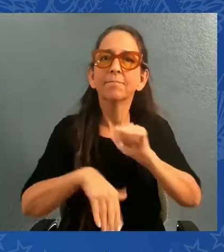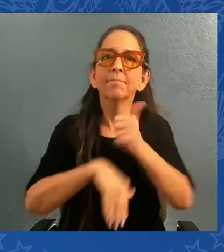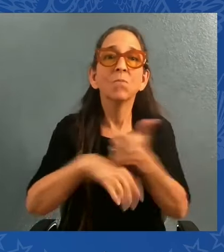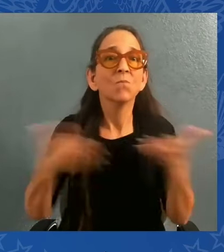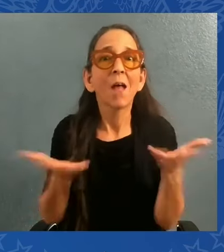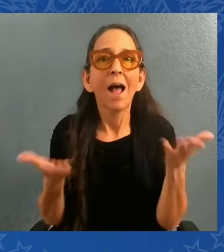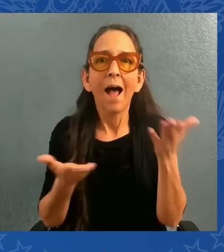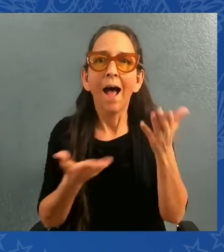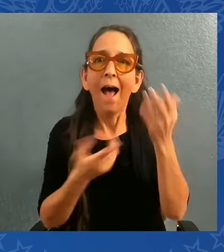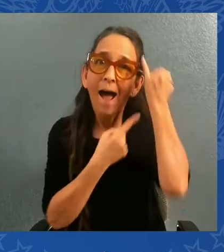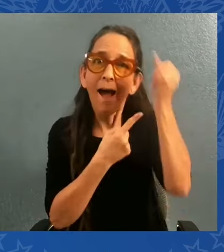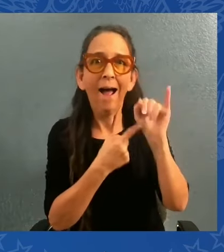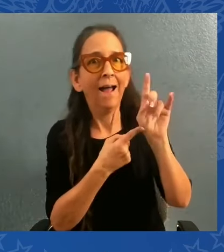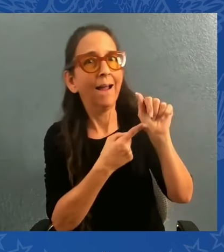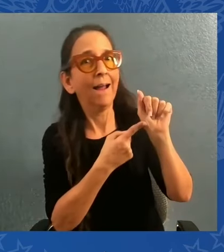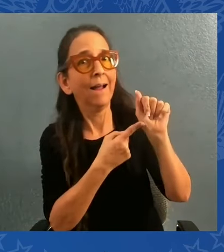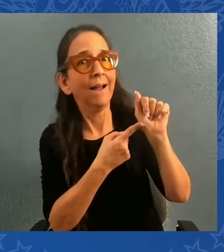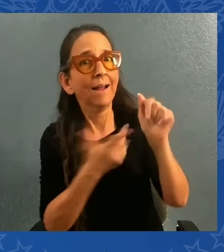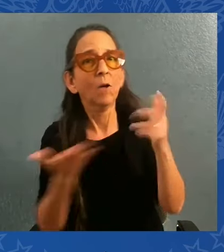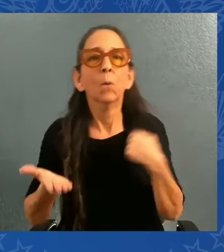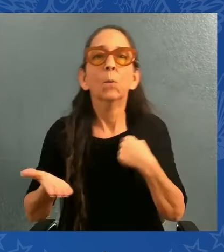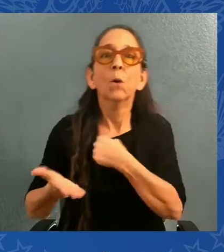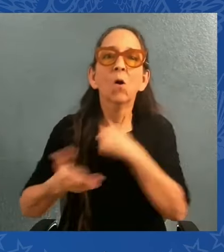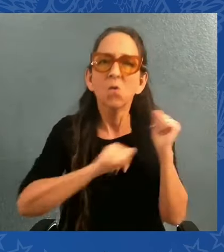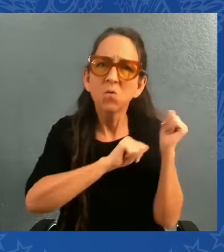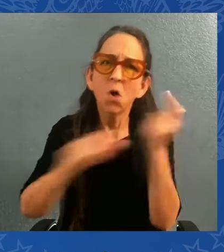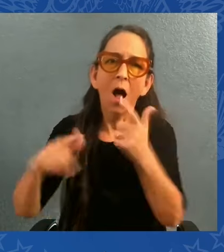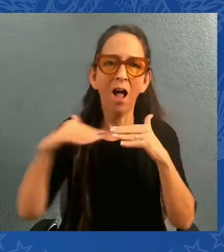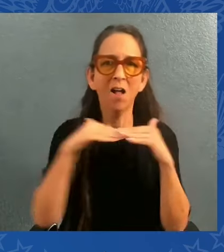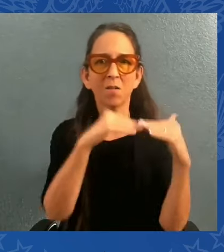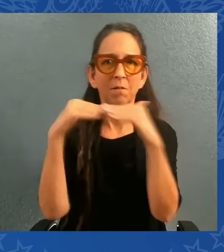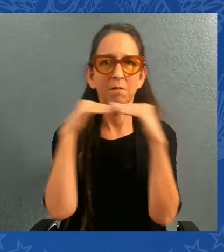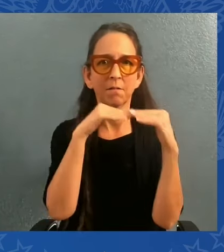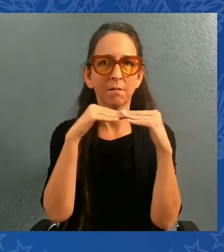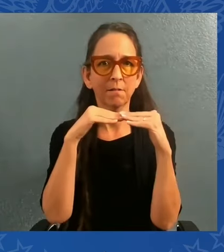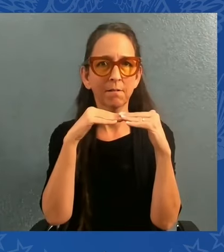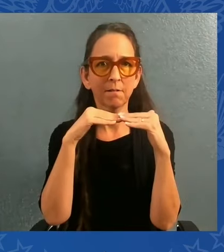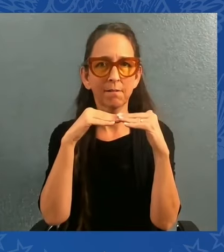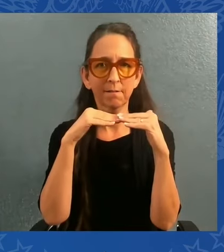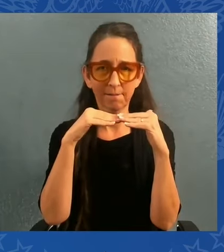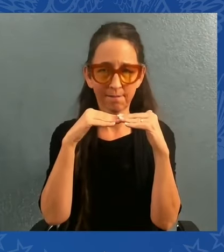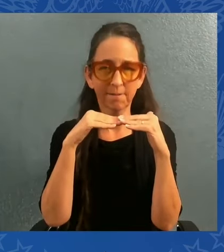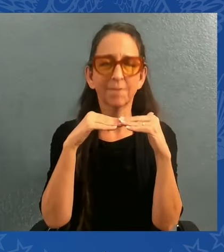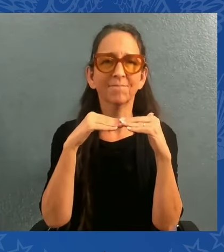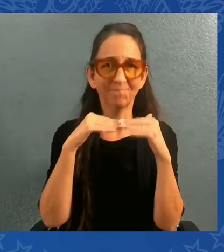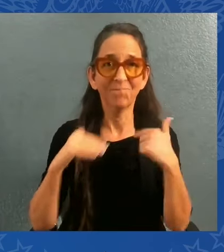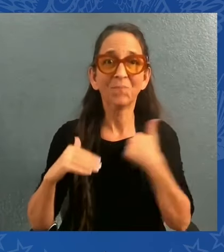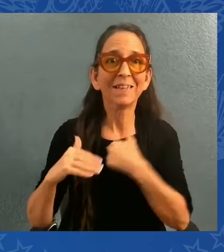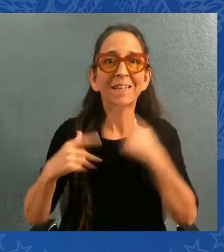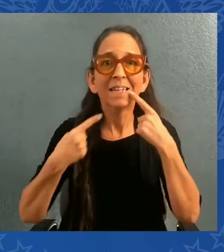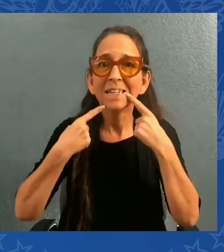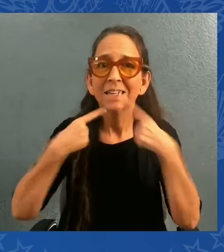equal, deserve to be created equal throughout our lives. We haven't lived up to it every time, but we've never walked away from